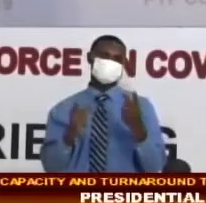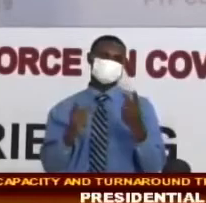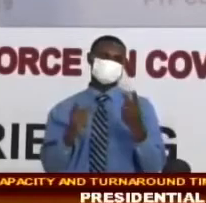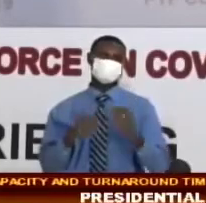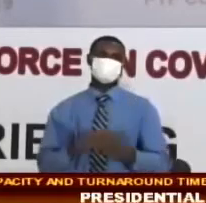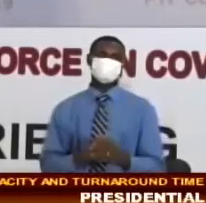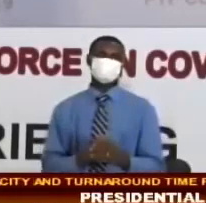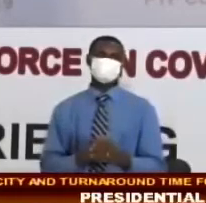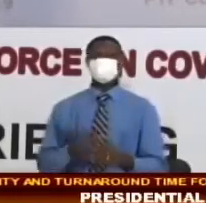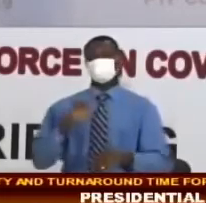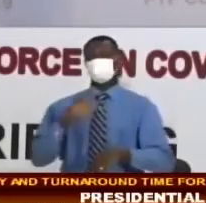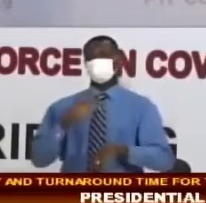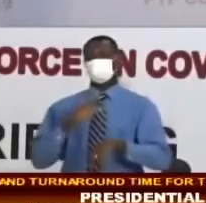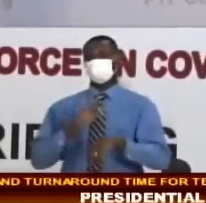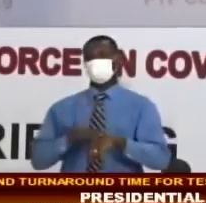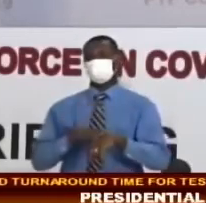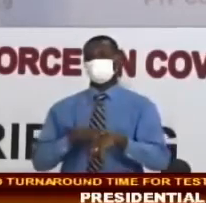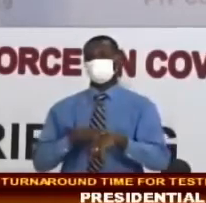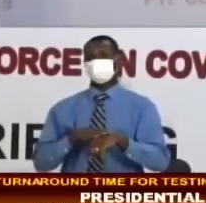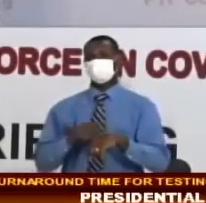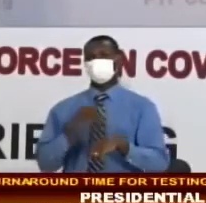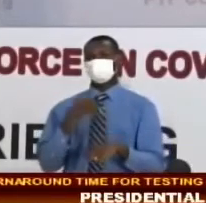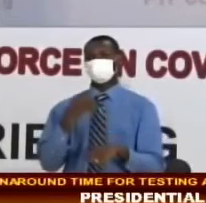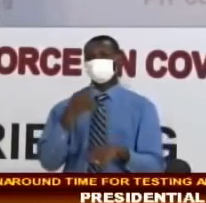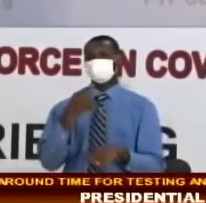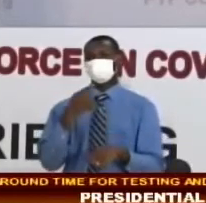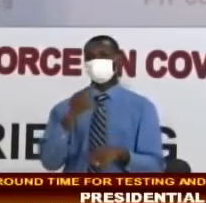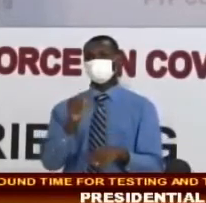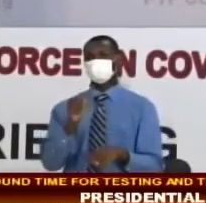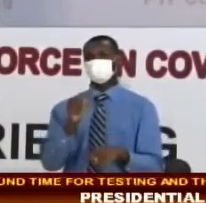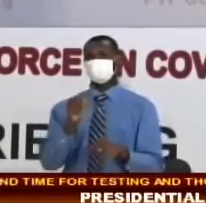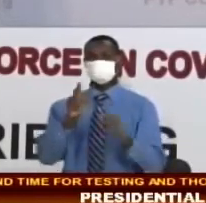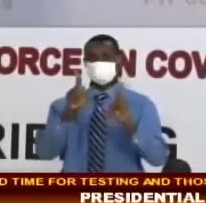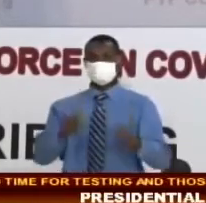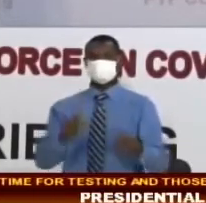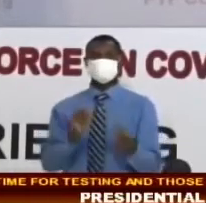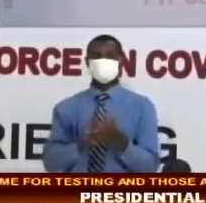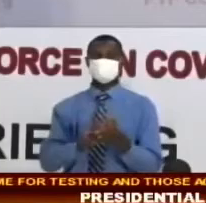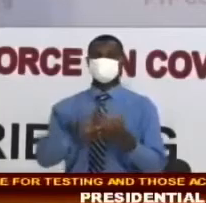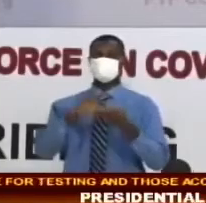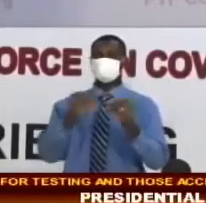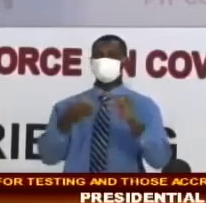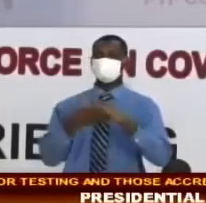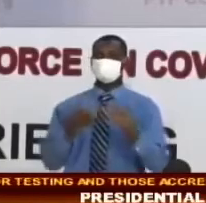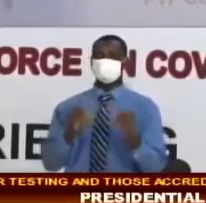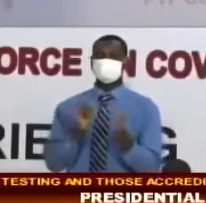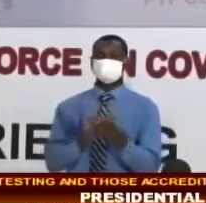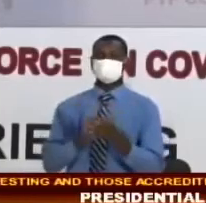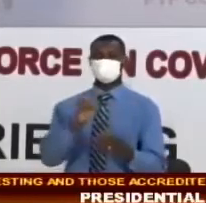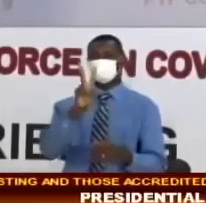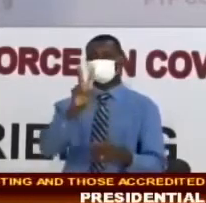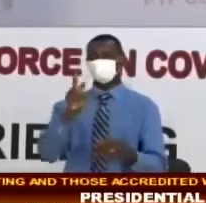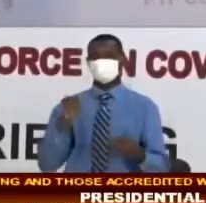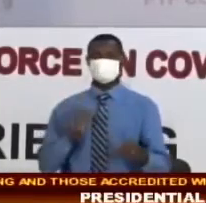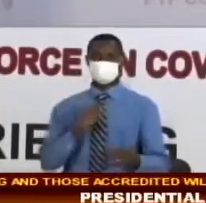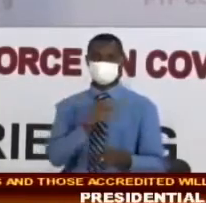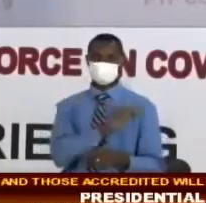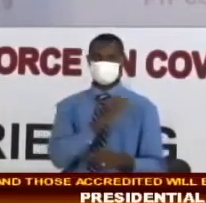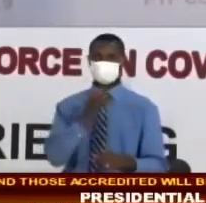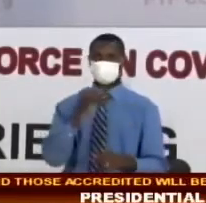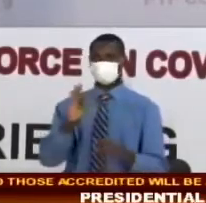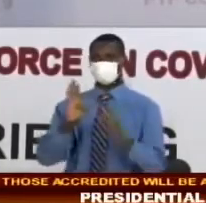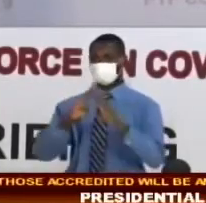On the issue of a lady showing that 2 members of a household